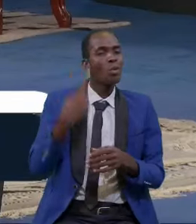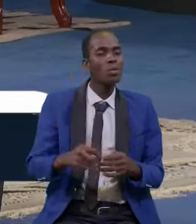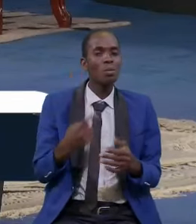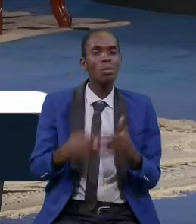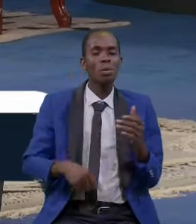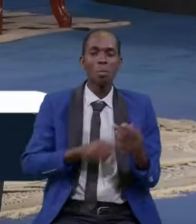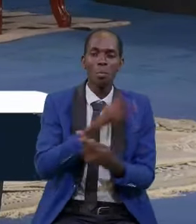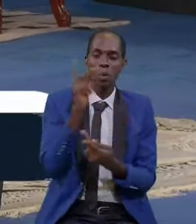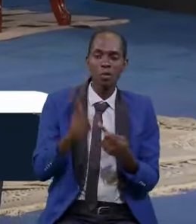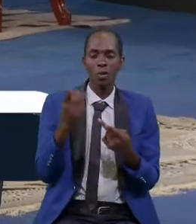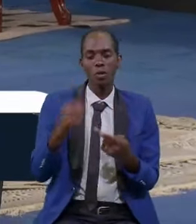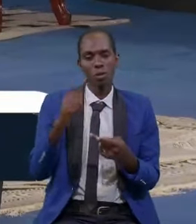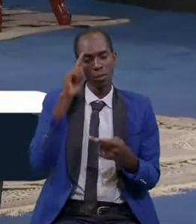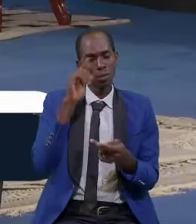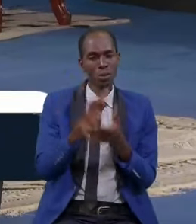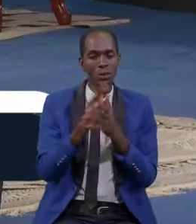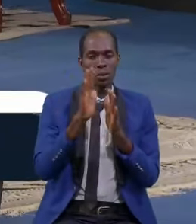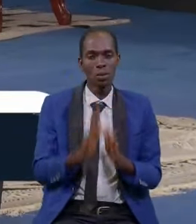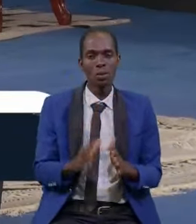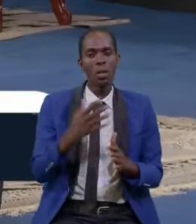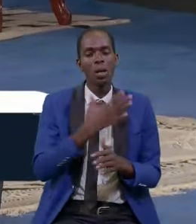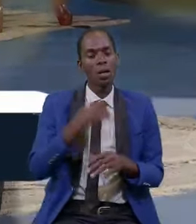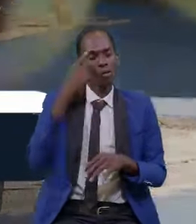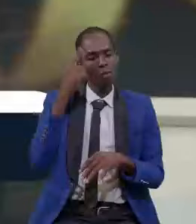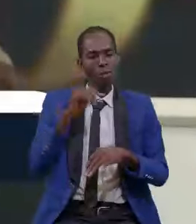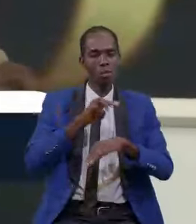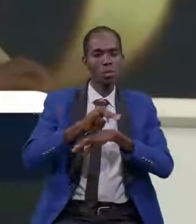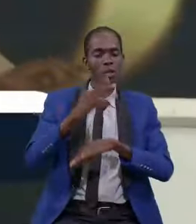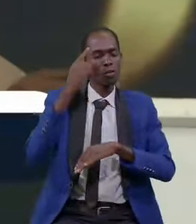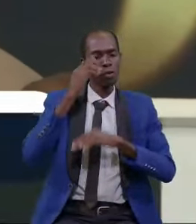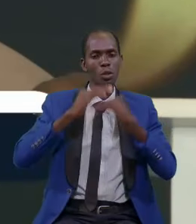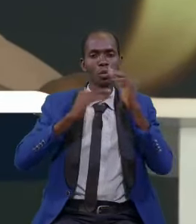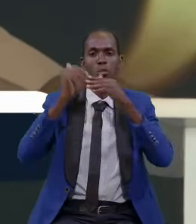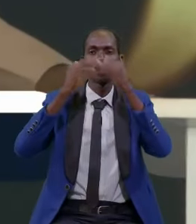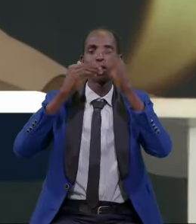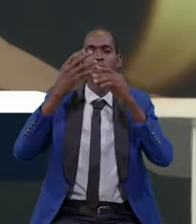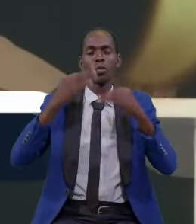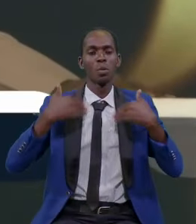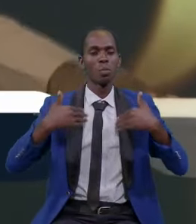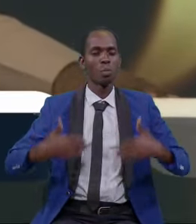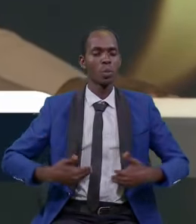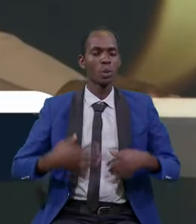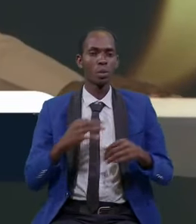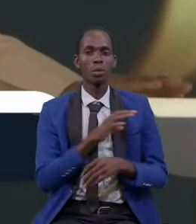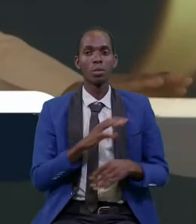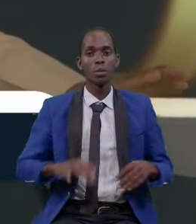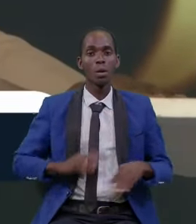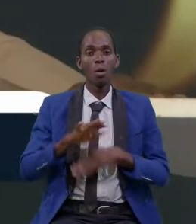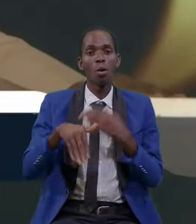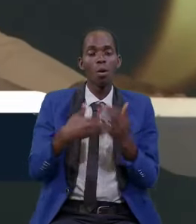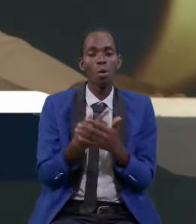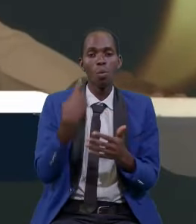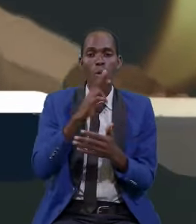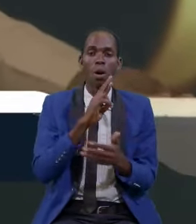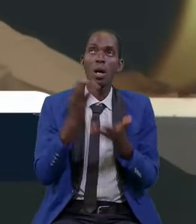the edifying of the body of Christ. And those who are servants of the Lord, they